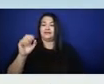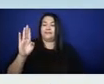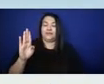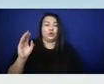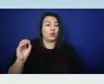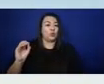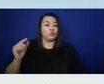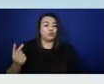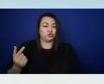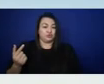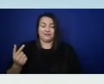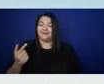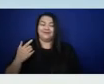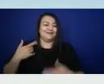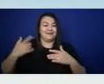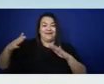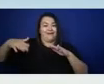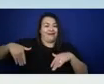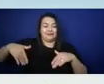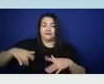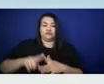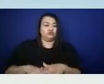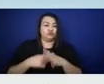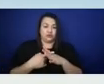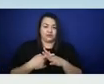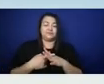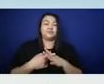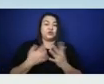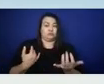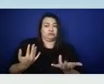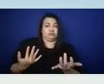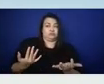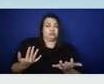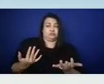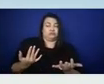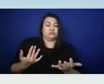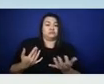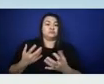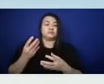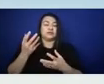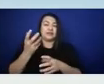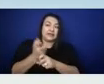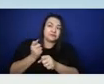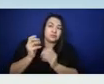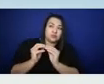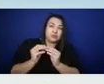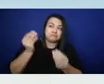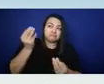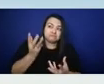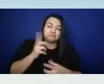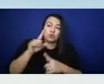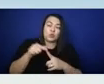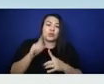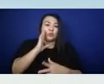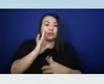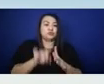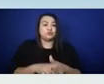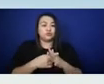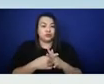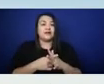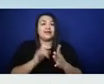for the EIDL loans, the Economic Injury Disaster Loan. There's also the Shuttered Venue